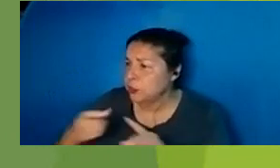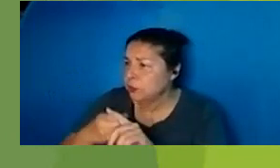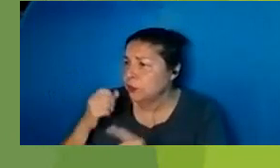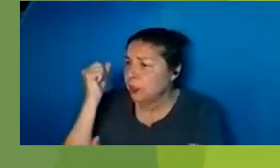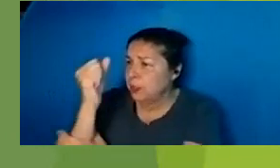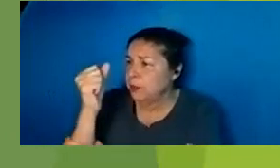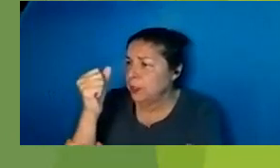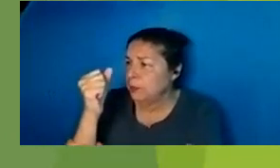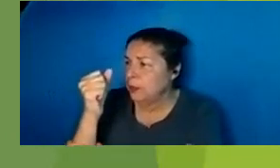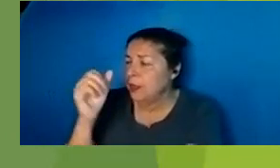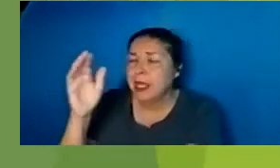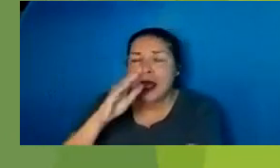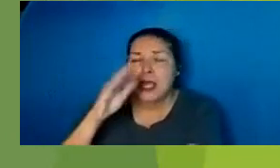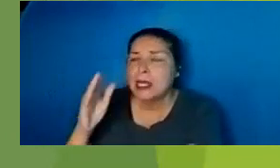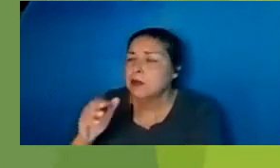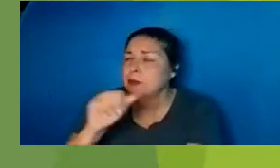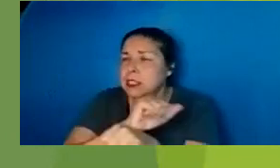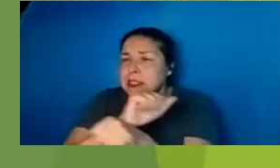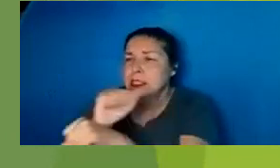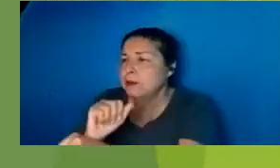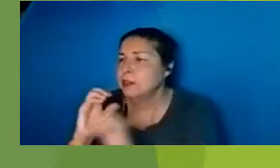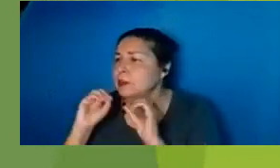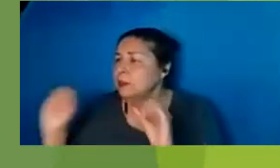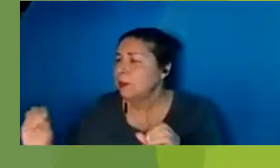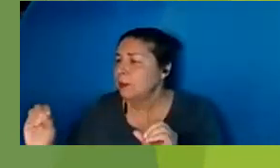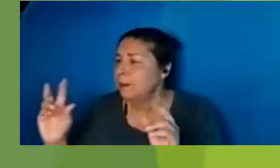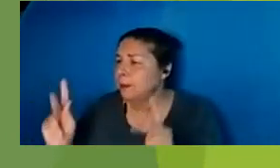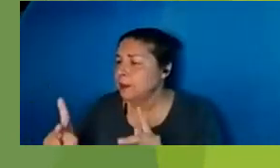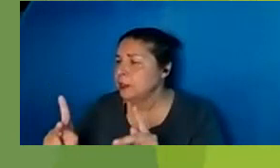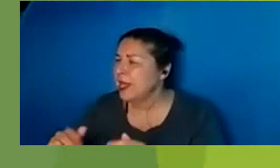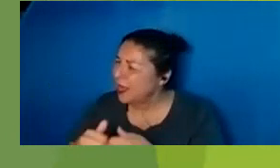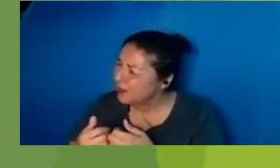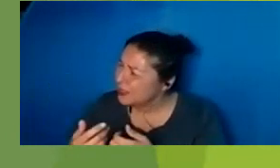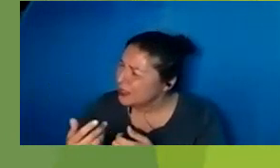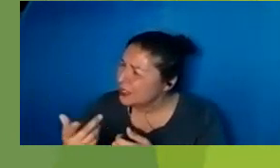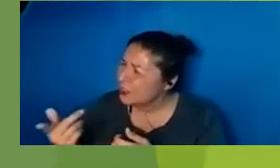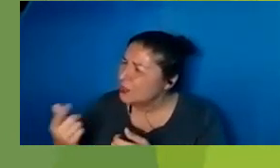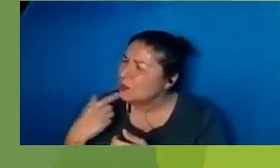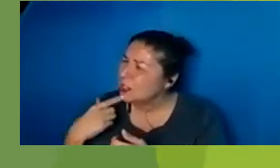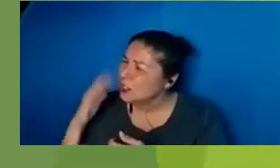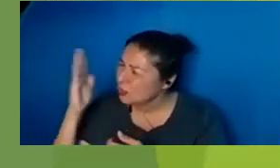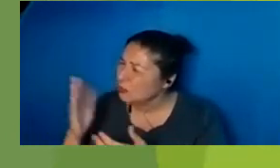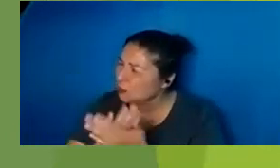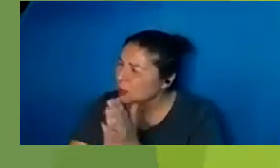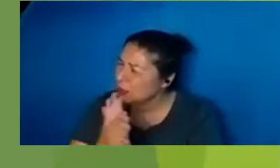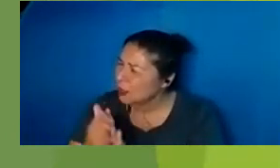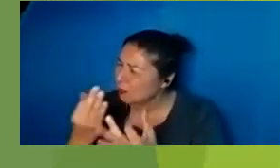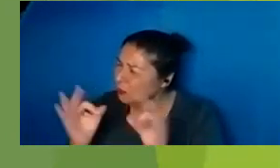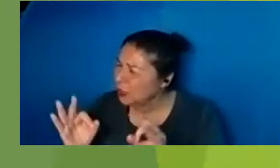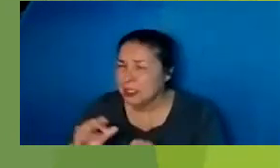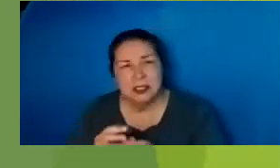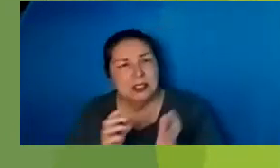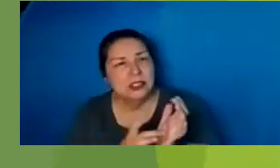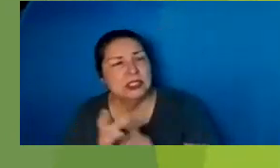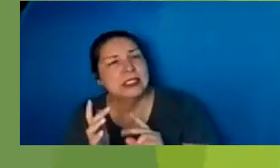and have never been enslaved to anyone. How is this that you say you will become free? Jesus answered